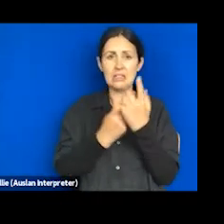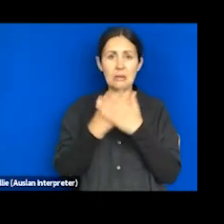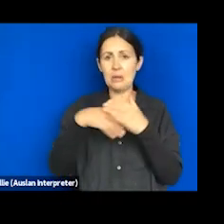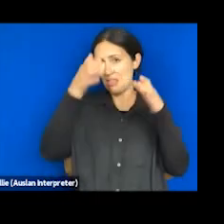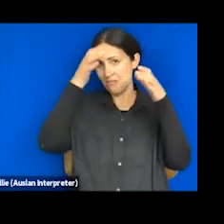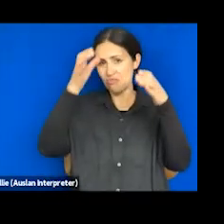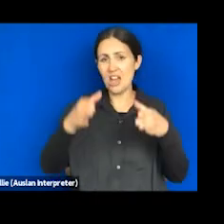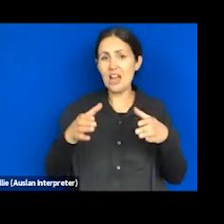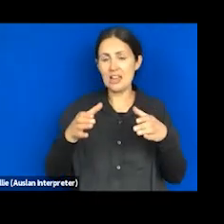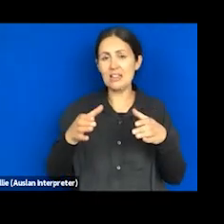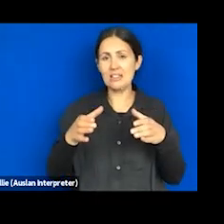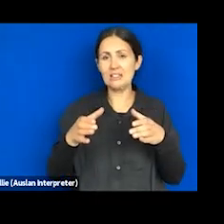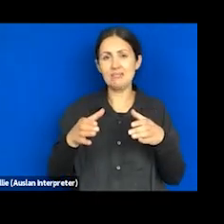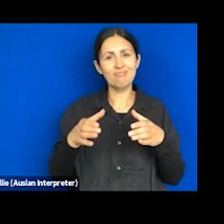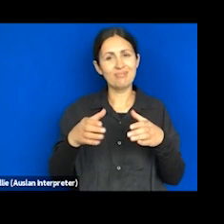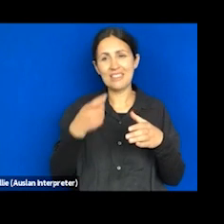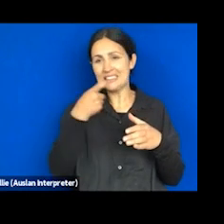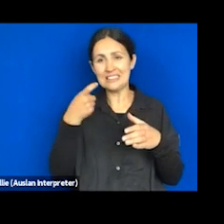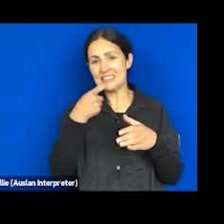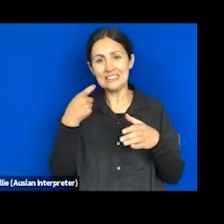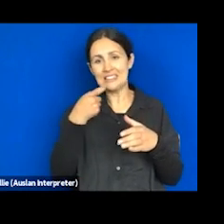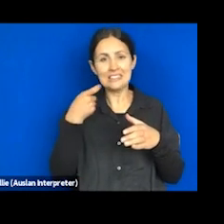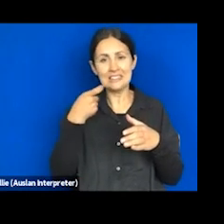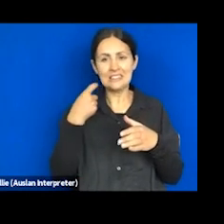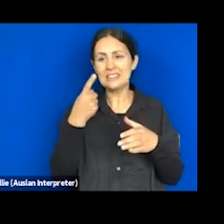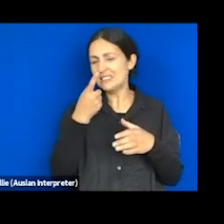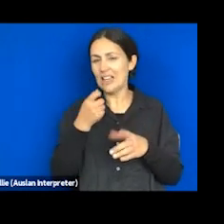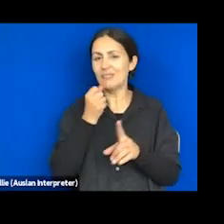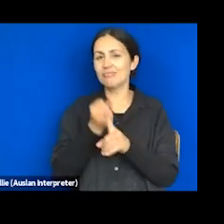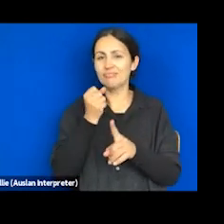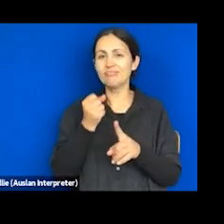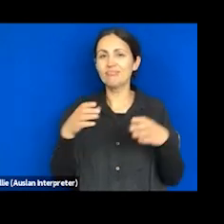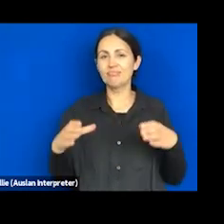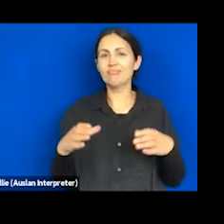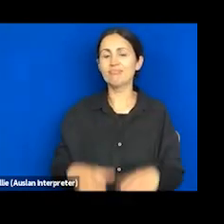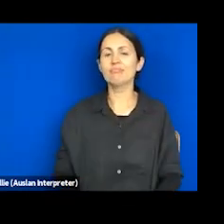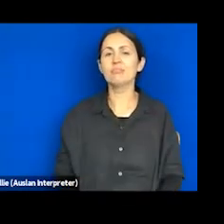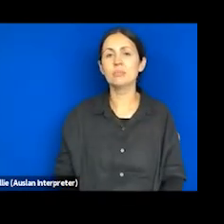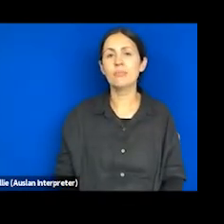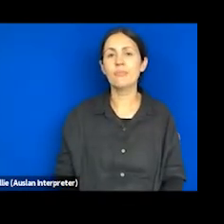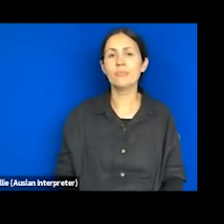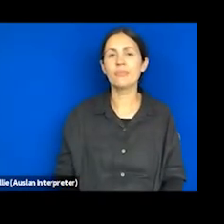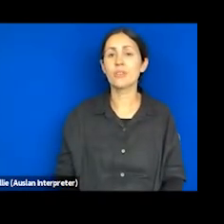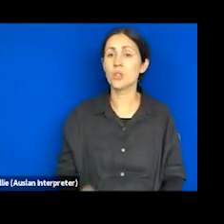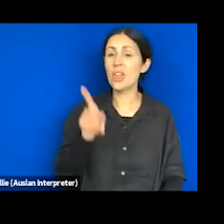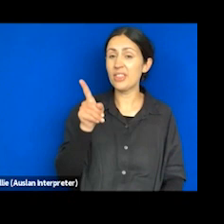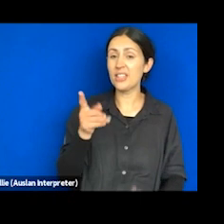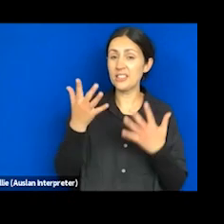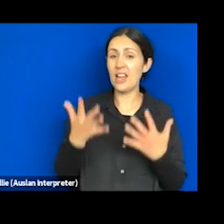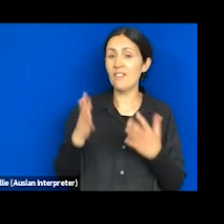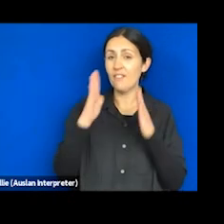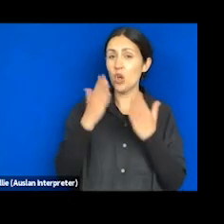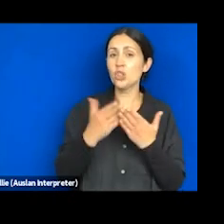mediating ongoing addictive behaviors. I think this is really focusing on a brain model of